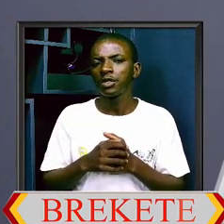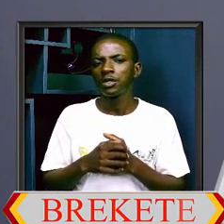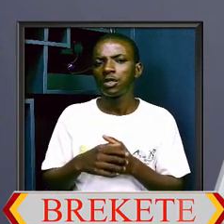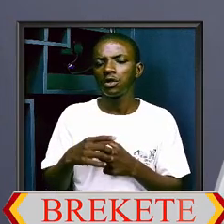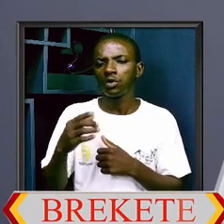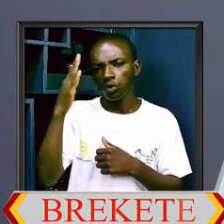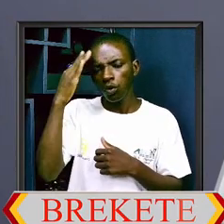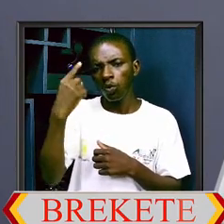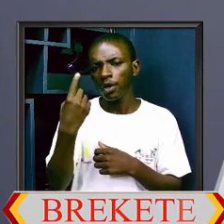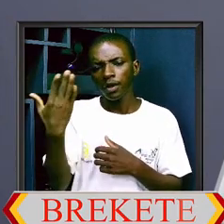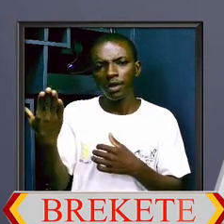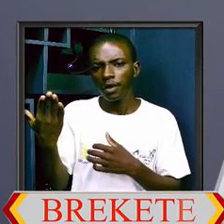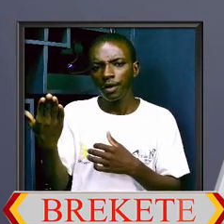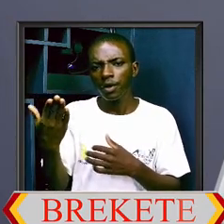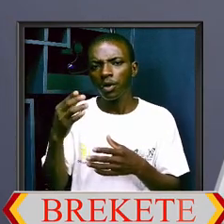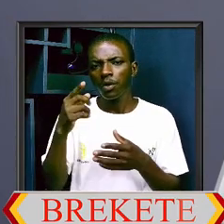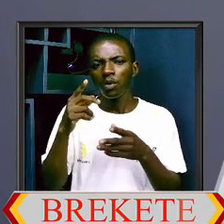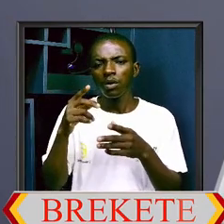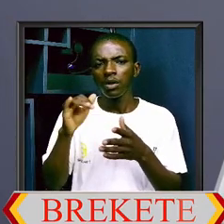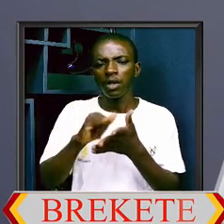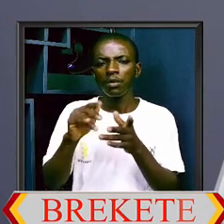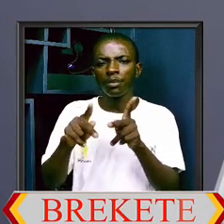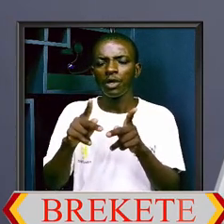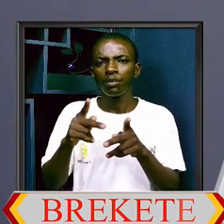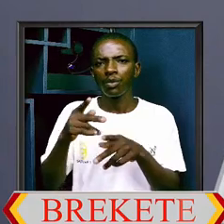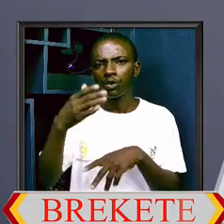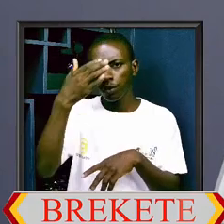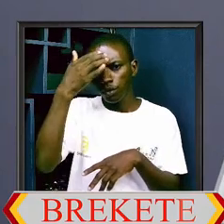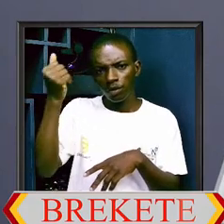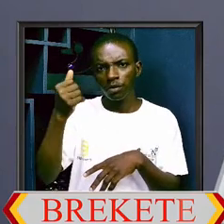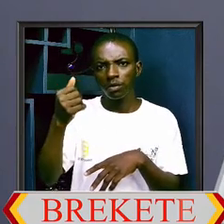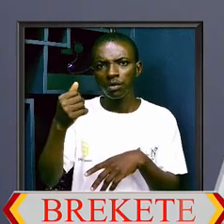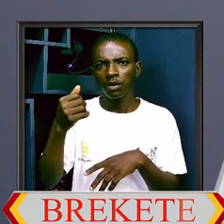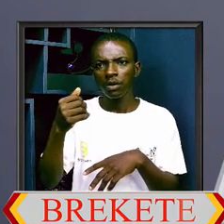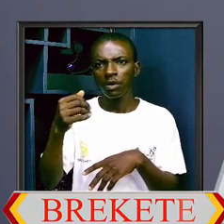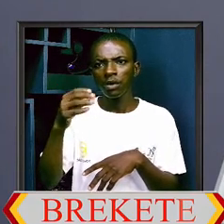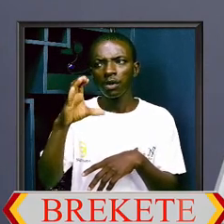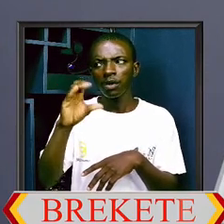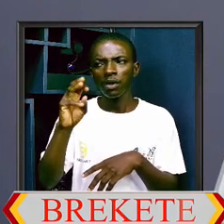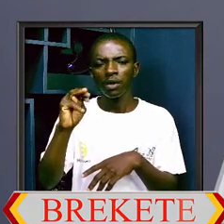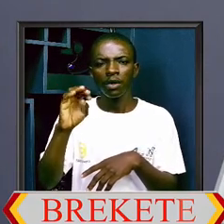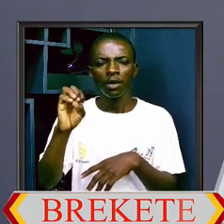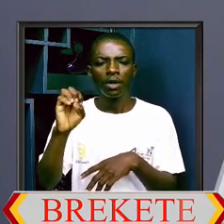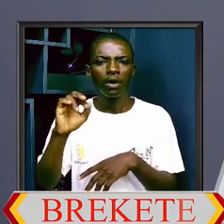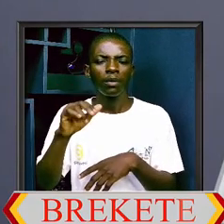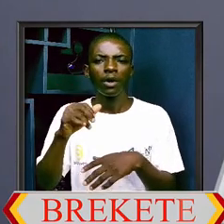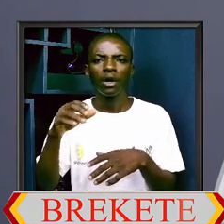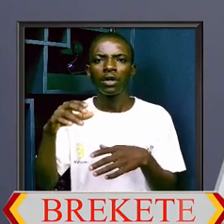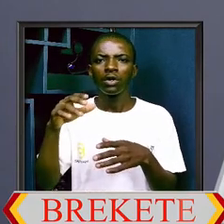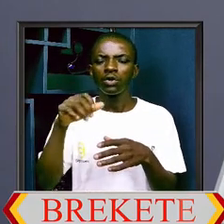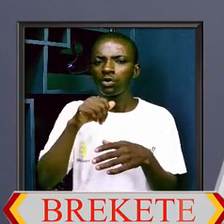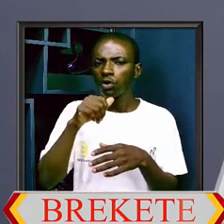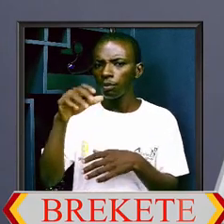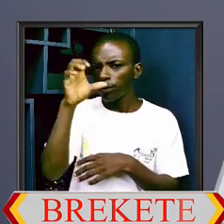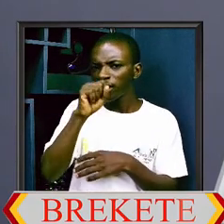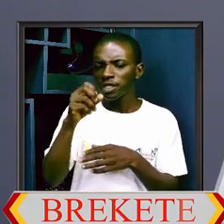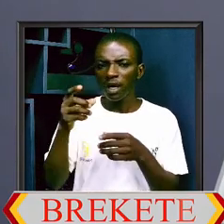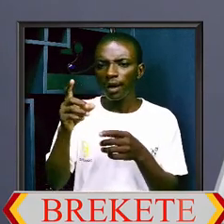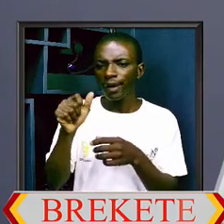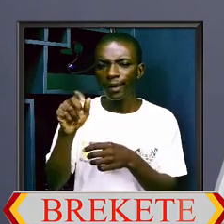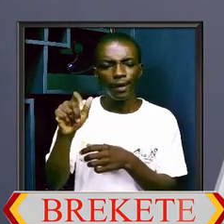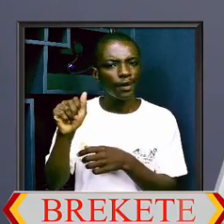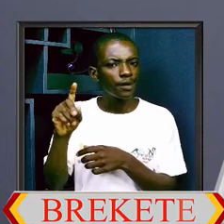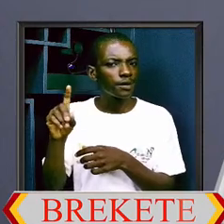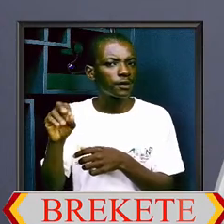and you know one thing where people they forget C know they Mis address even Google no get